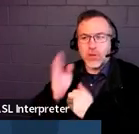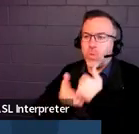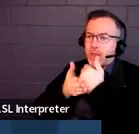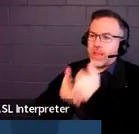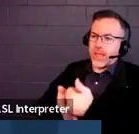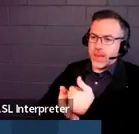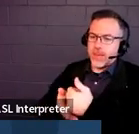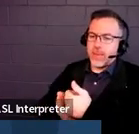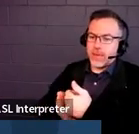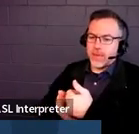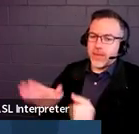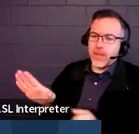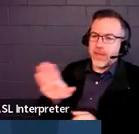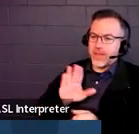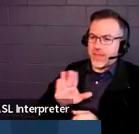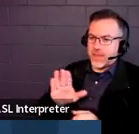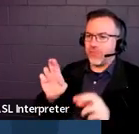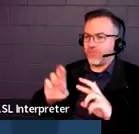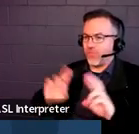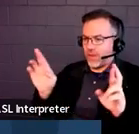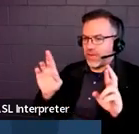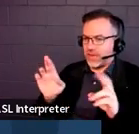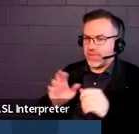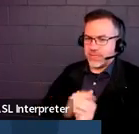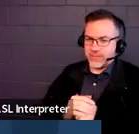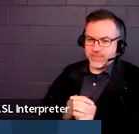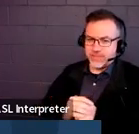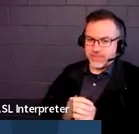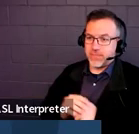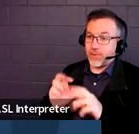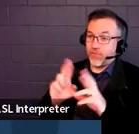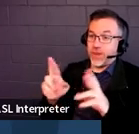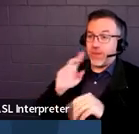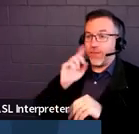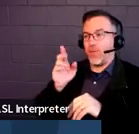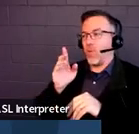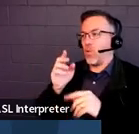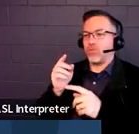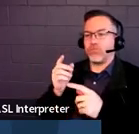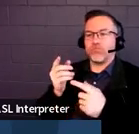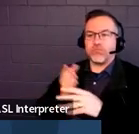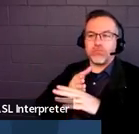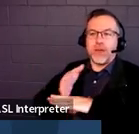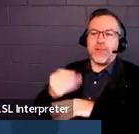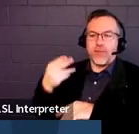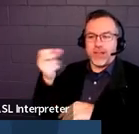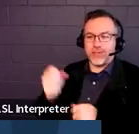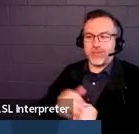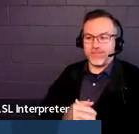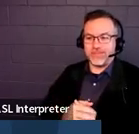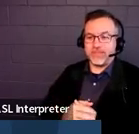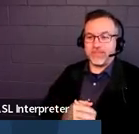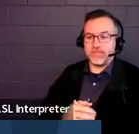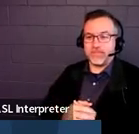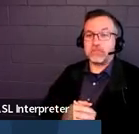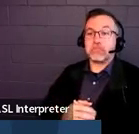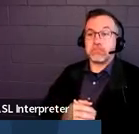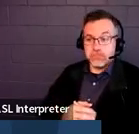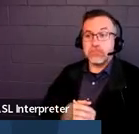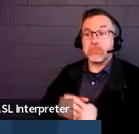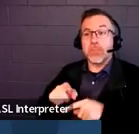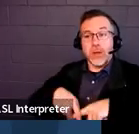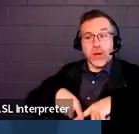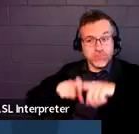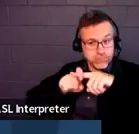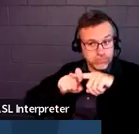will further secure their readiness, their post-secondary readiness. And again, I'll take a moment and ask if there's